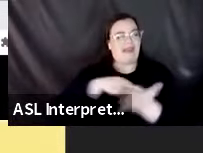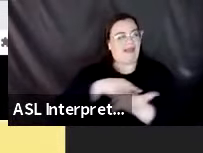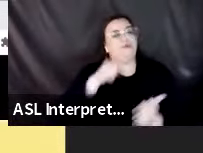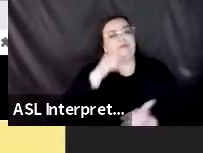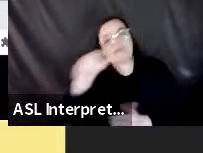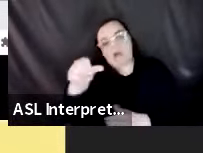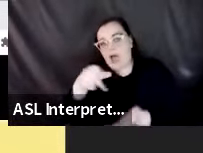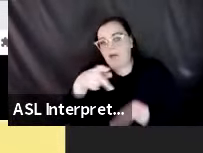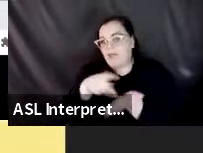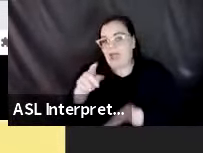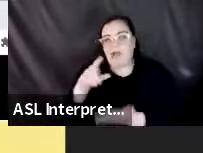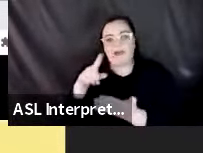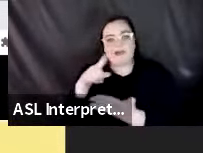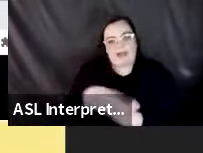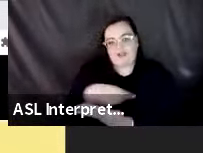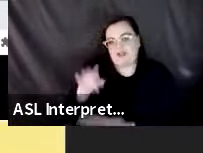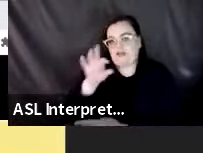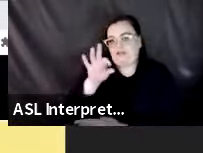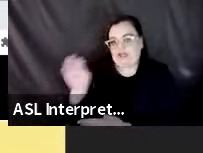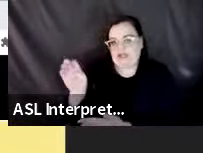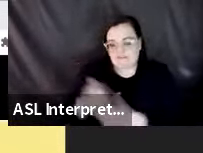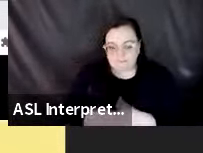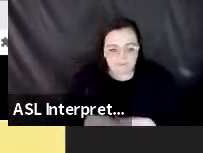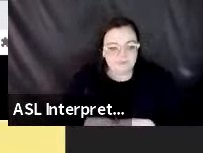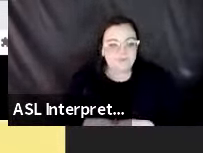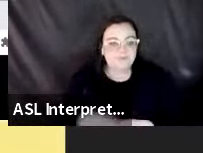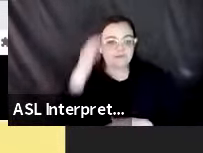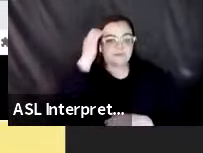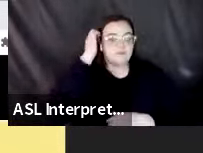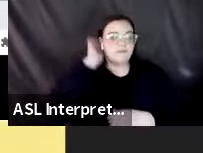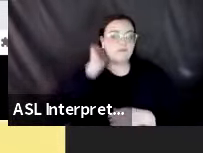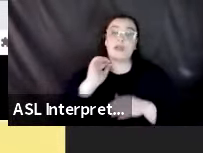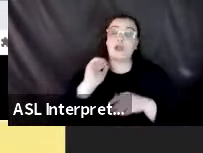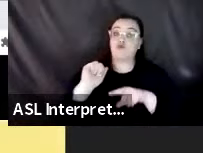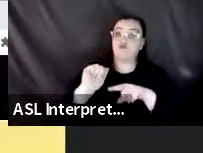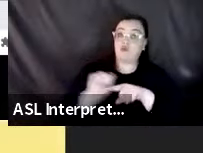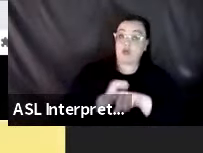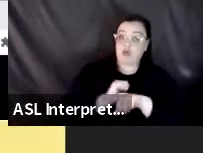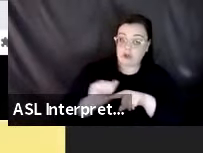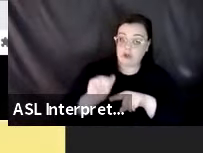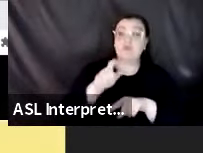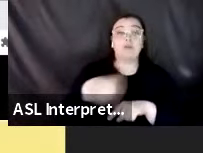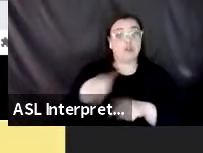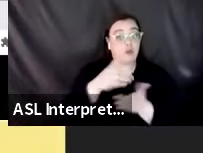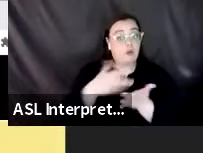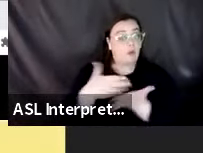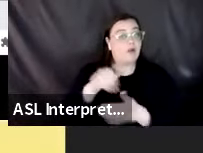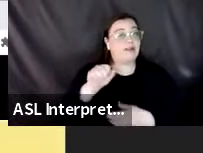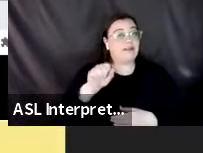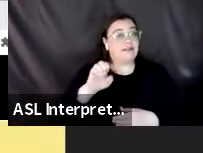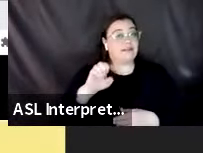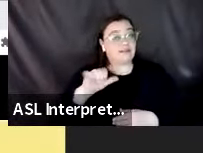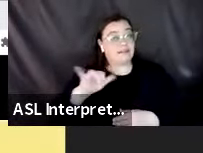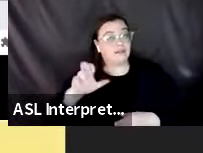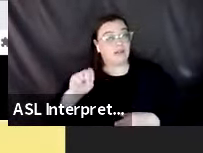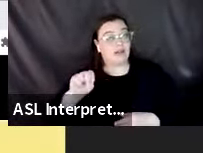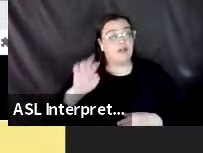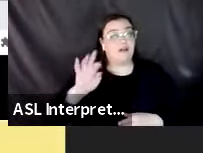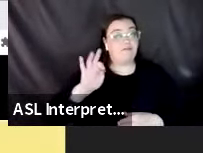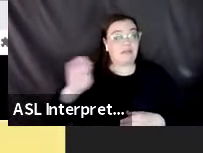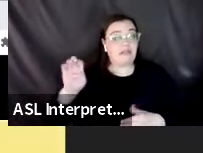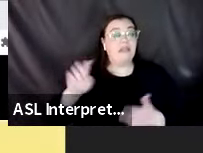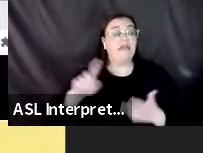Rehearsals are considered regular work days and you get a session fee. Weekend and holiday work is paid at double